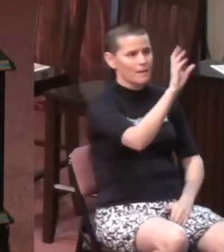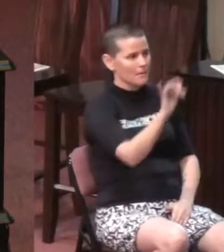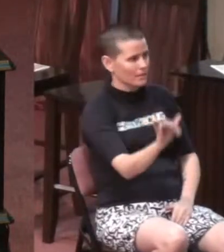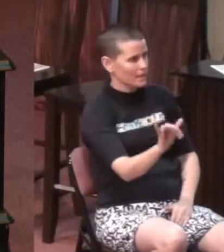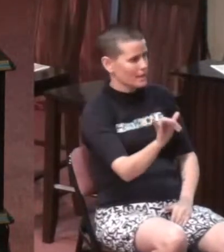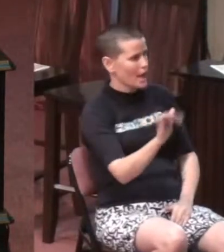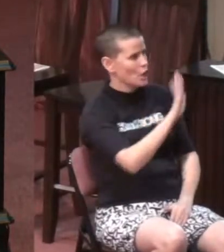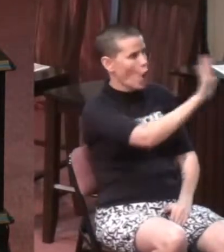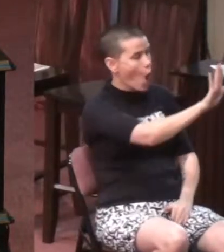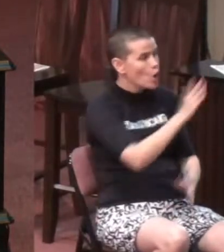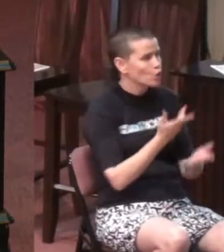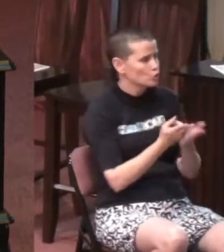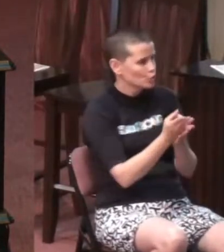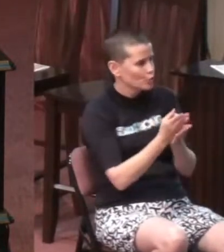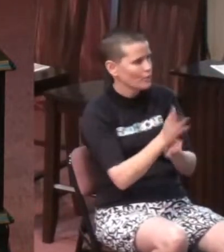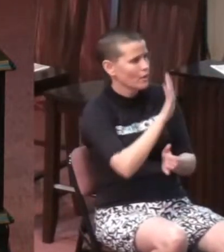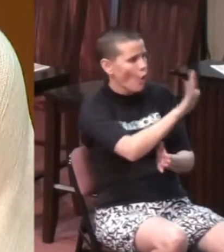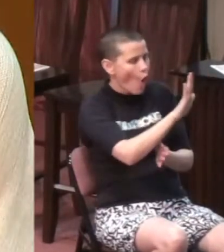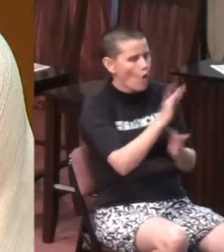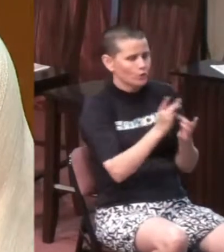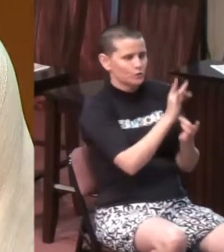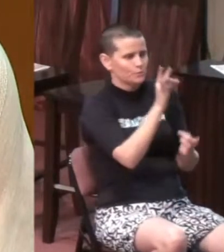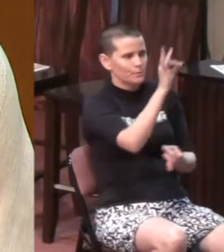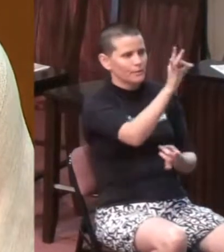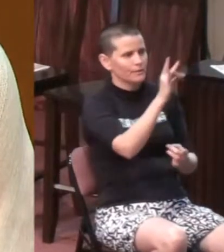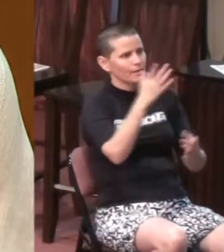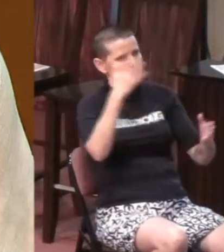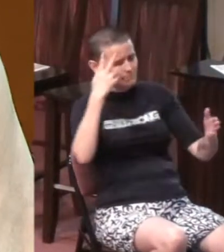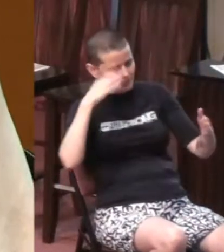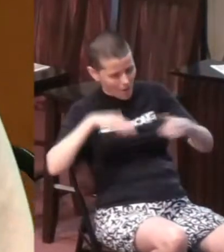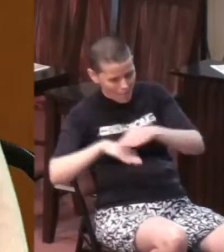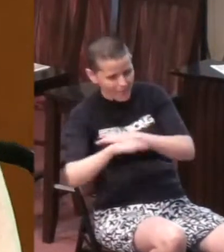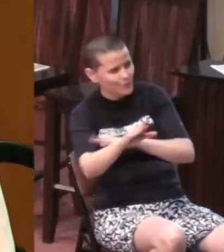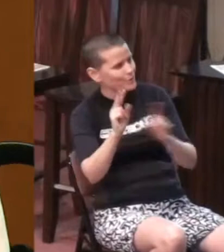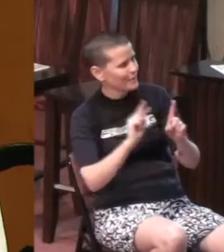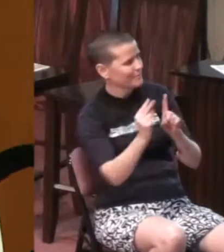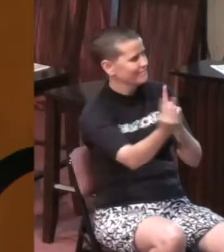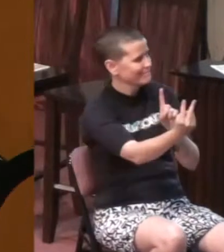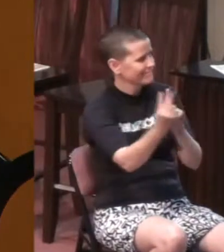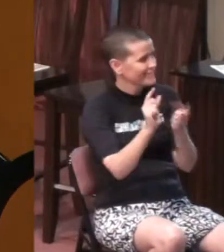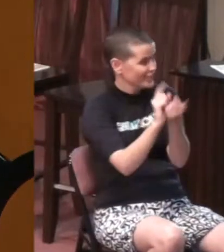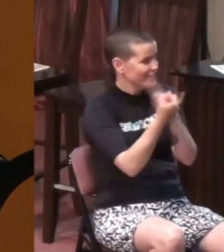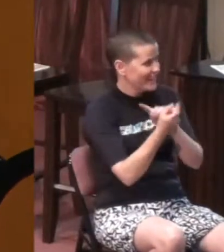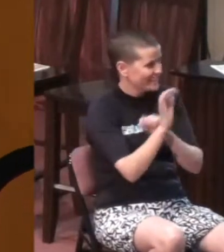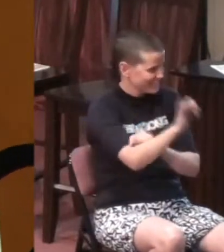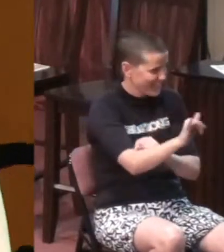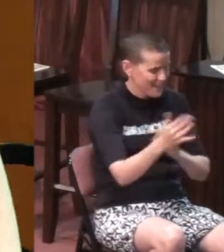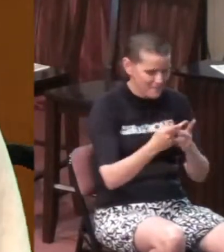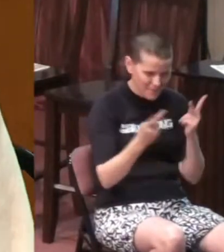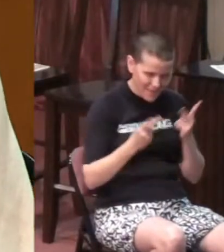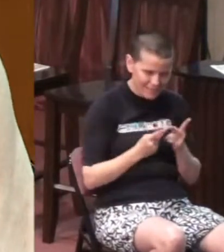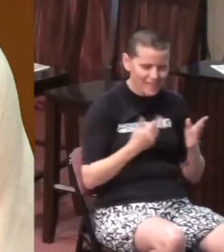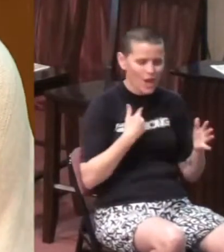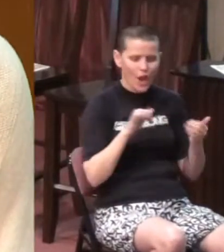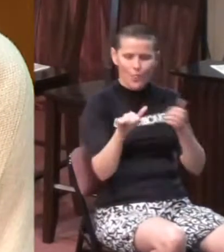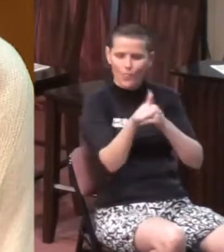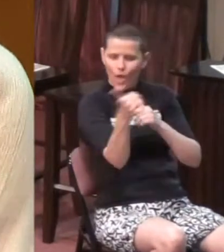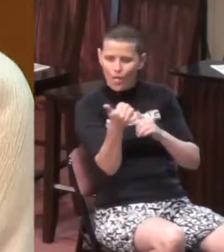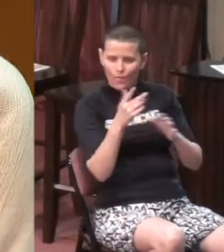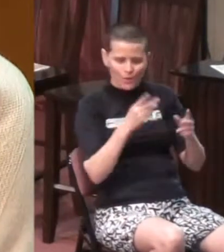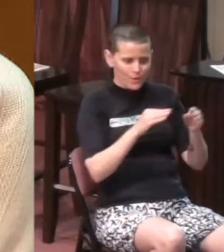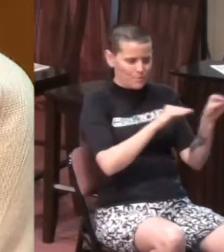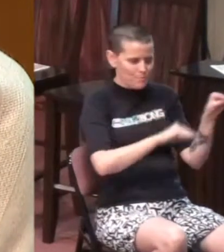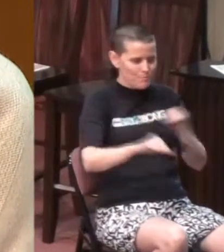her truth and her world of clarity, which has already been a blessing. Another moving piece has been